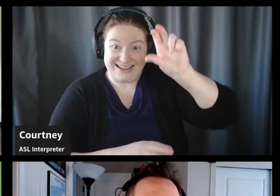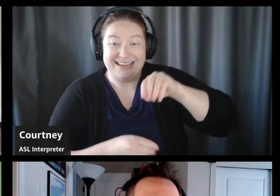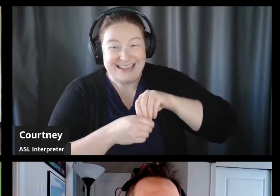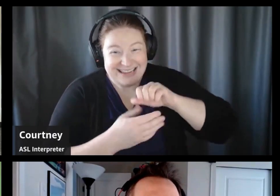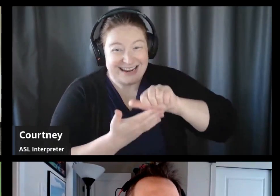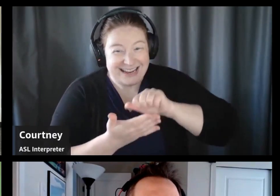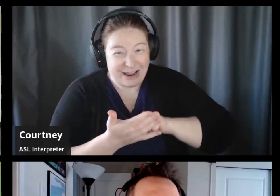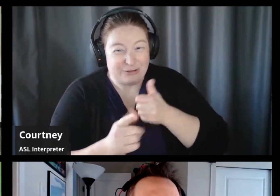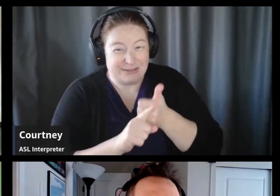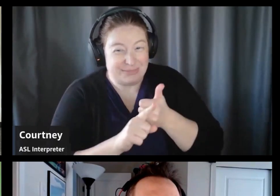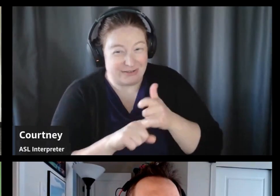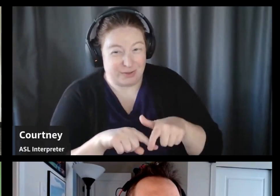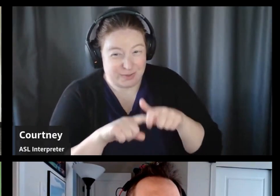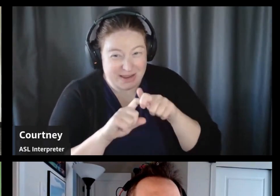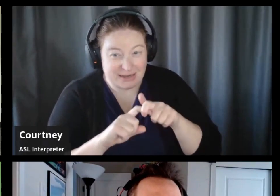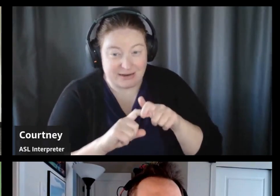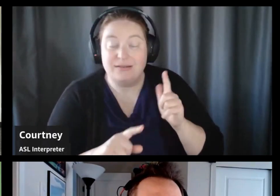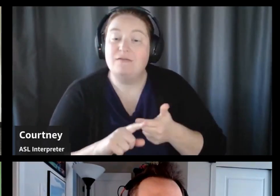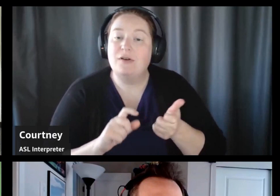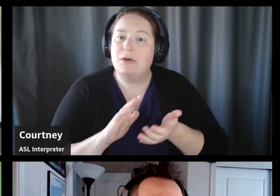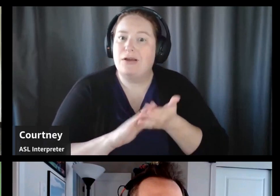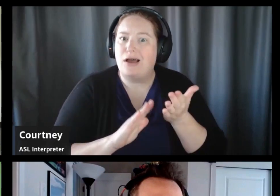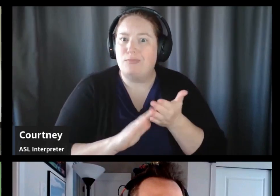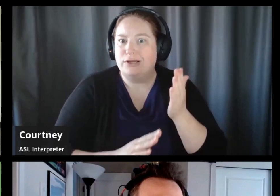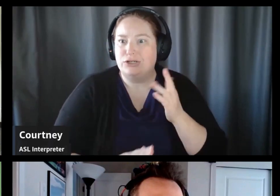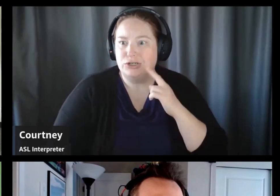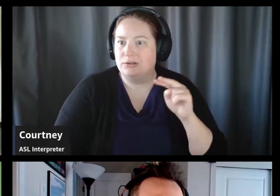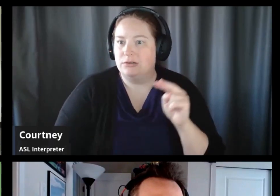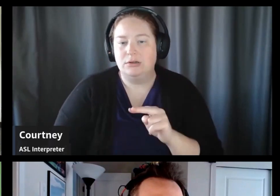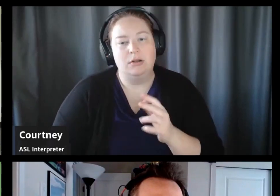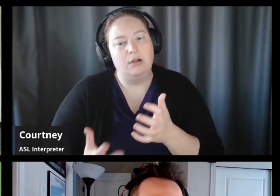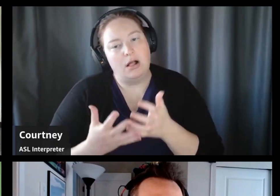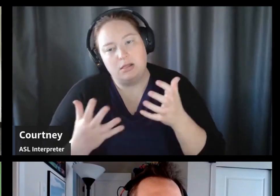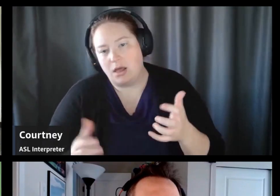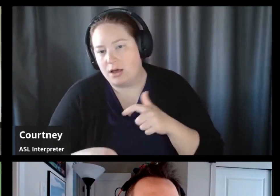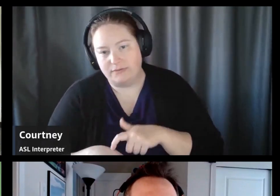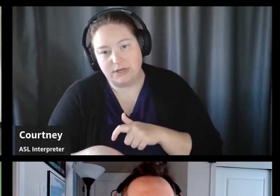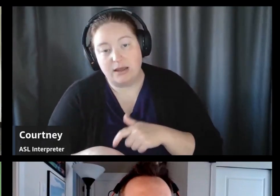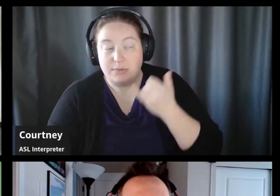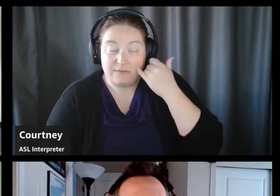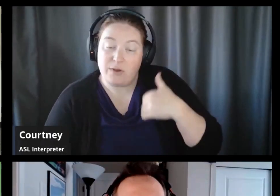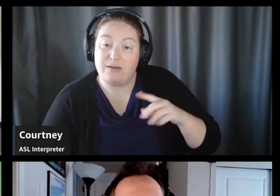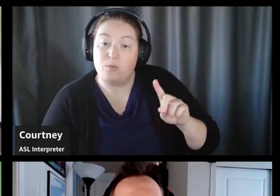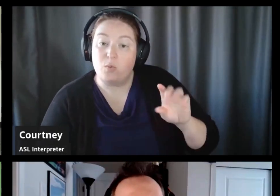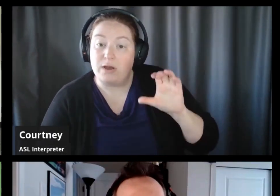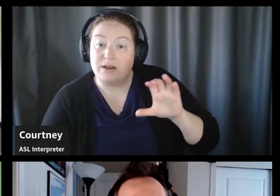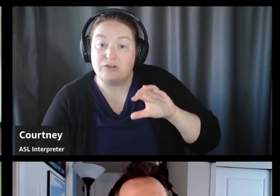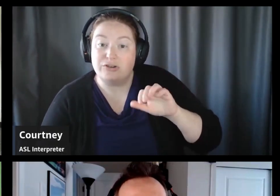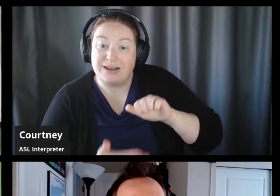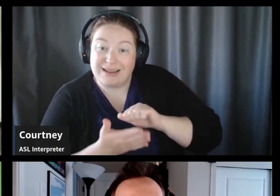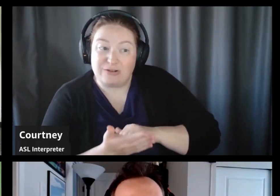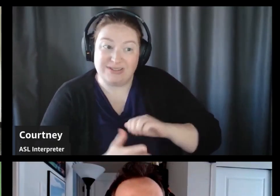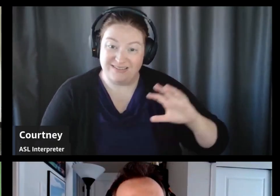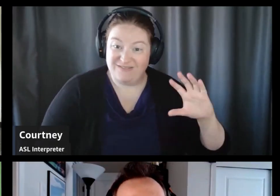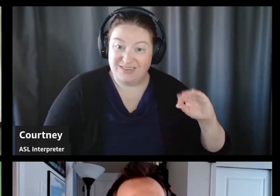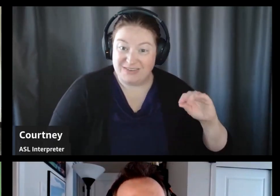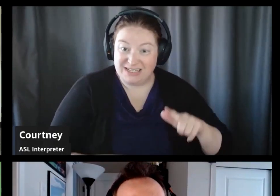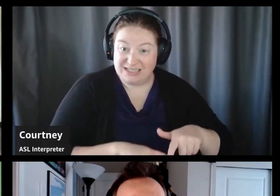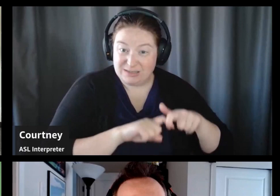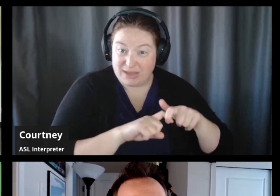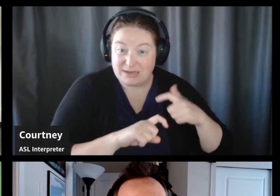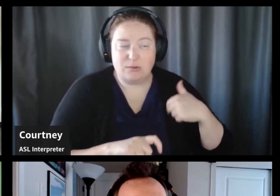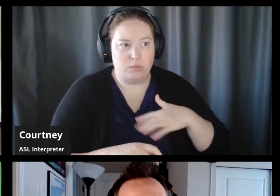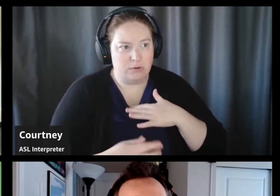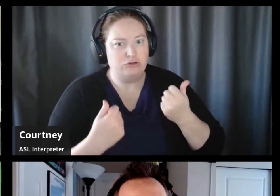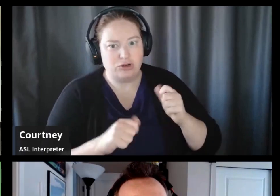that from a very operational point of view, it used to take a lot of time for the engine. So if you, let's say, had 100 accounts, out of which 50 are suspended, we will go and try to deploy it